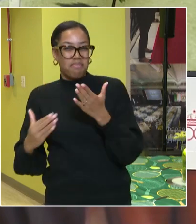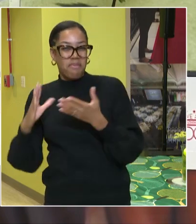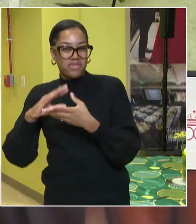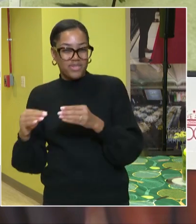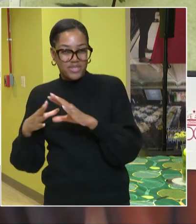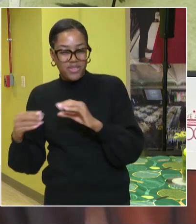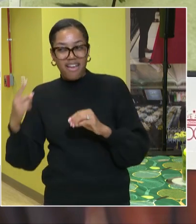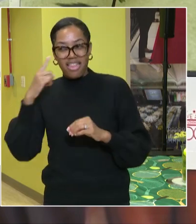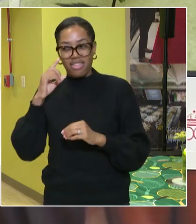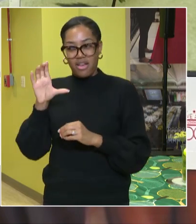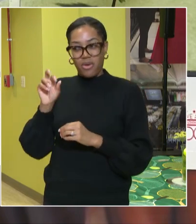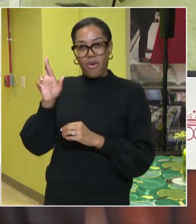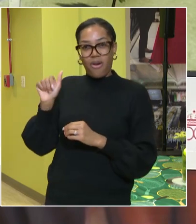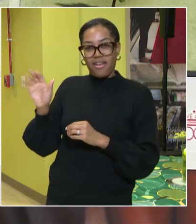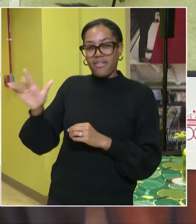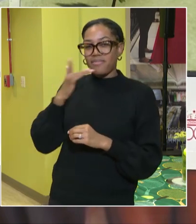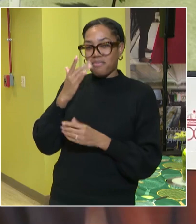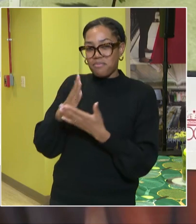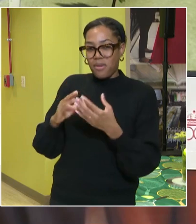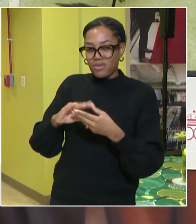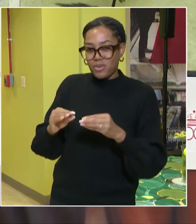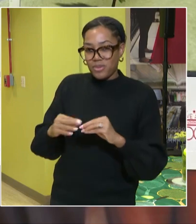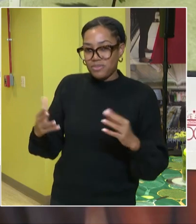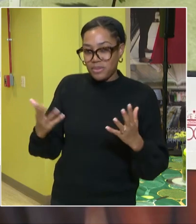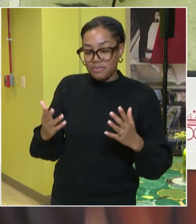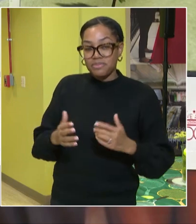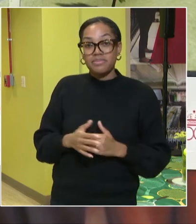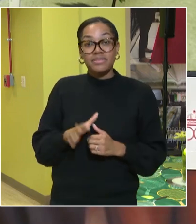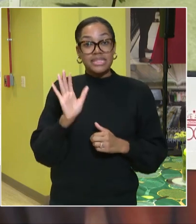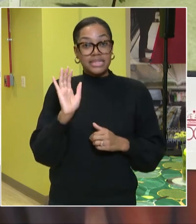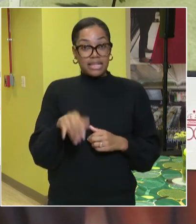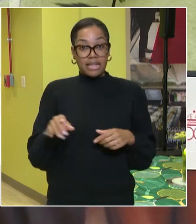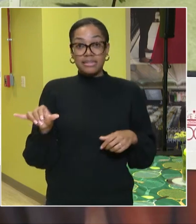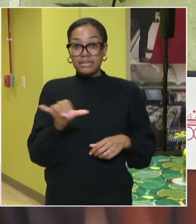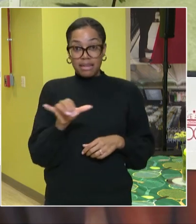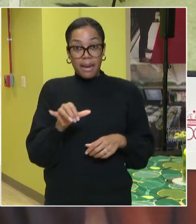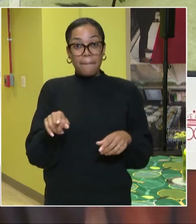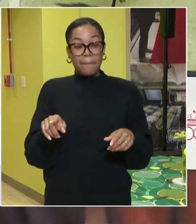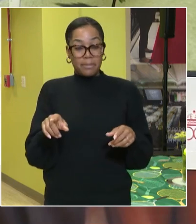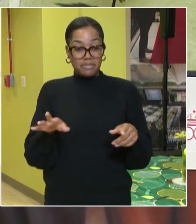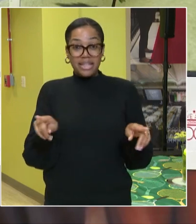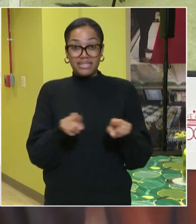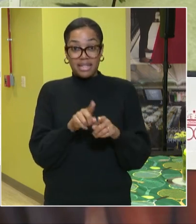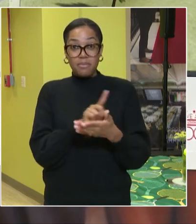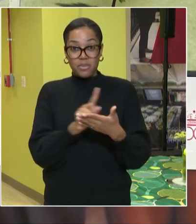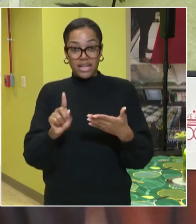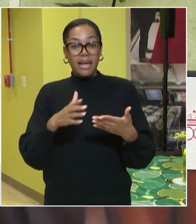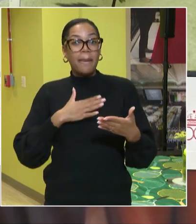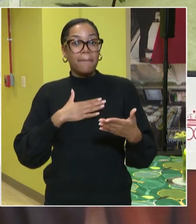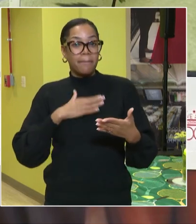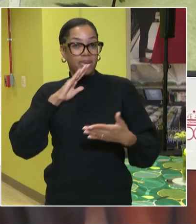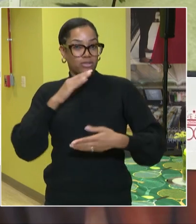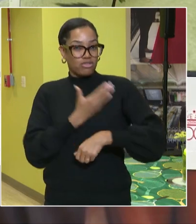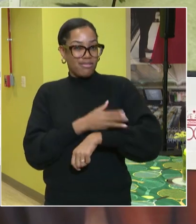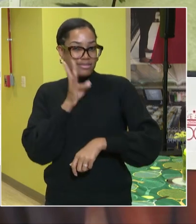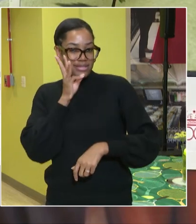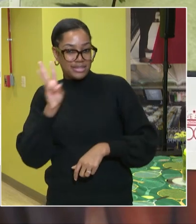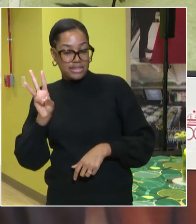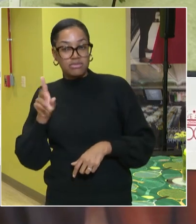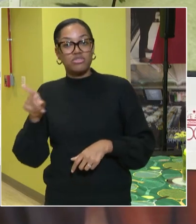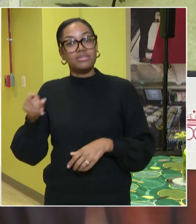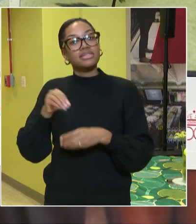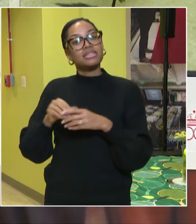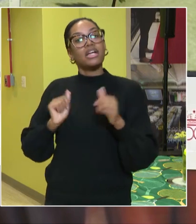the part that Cora really likes. In that same week, my 6-year-old daughter was in a